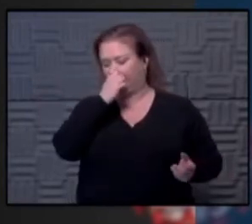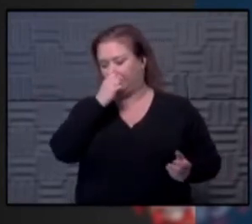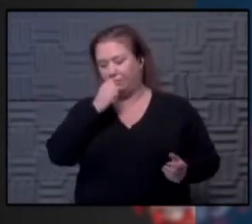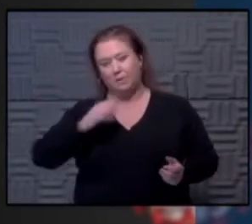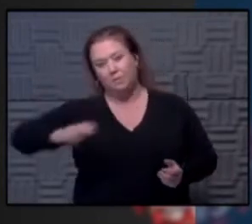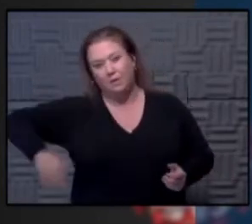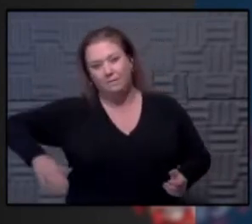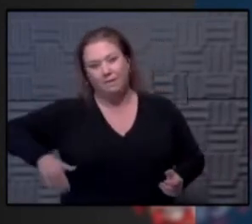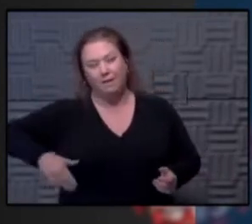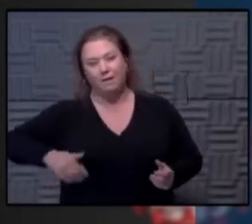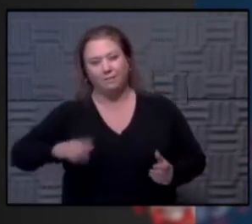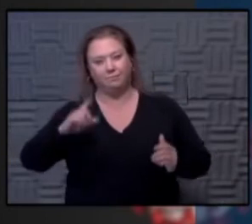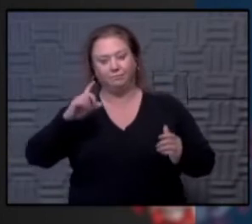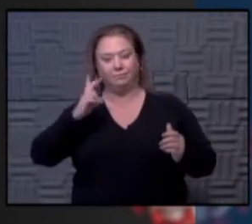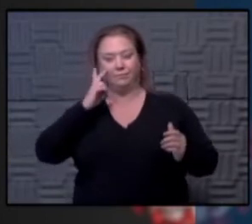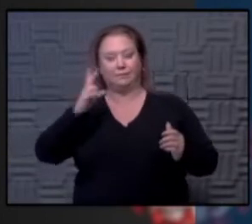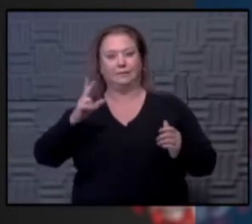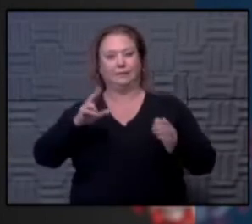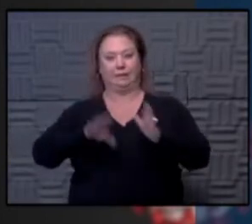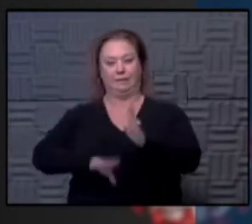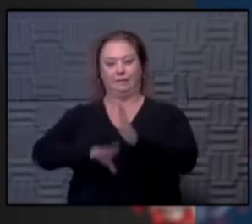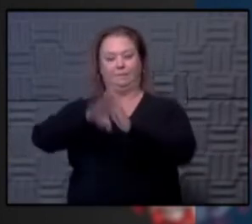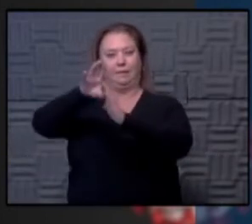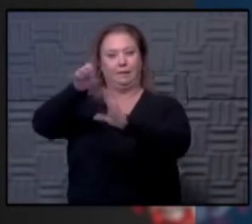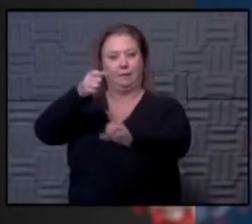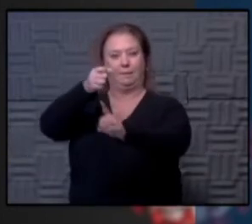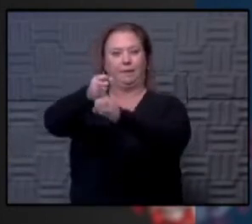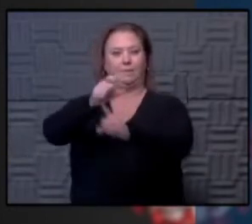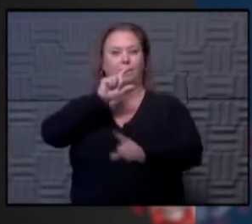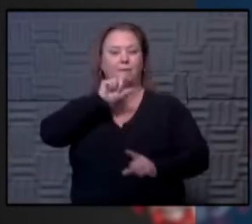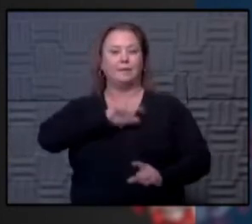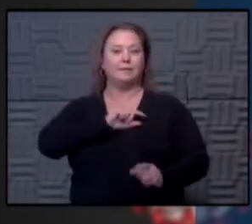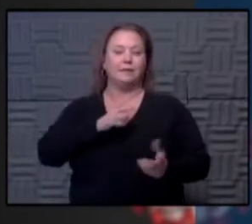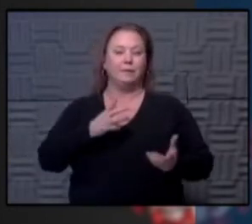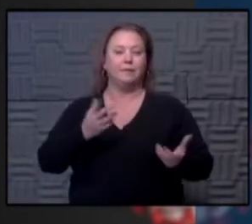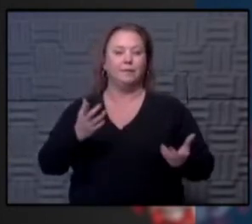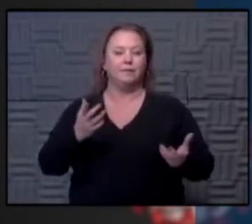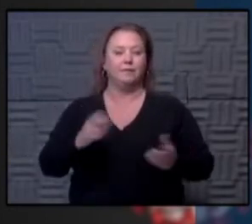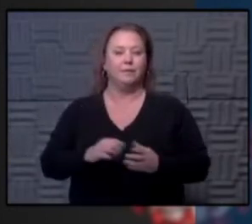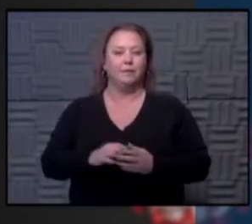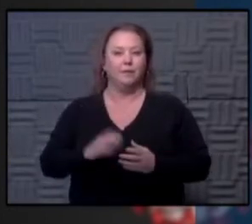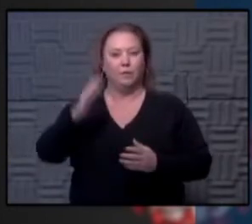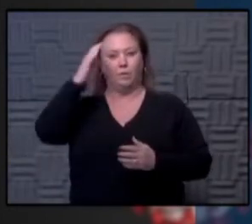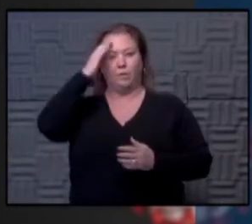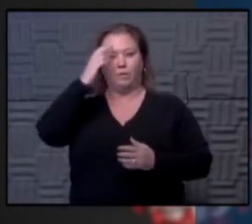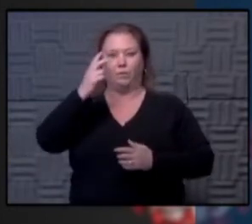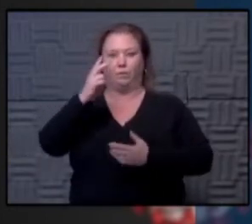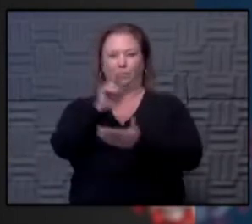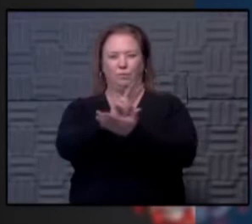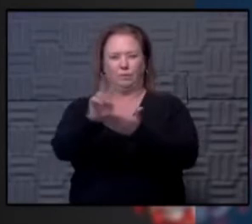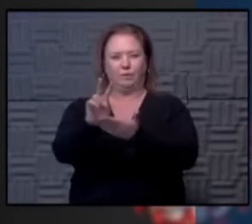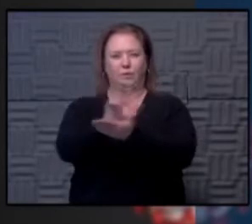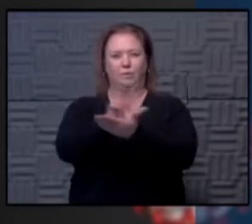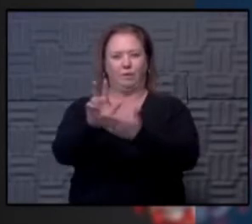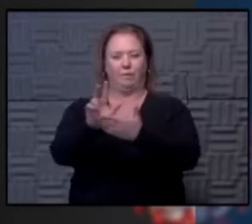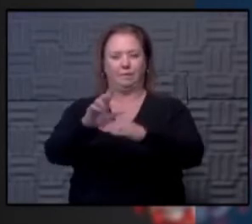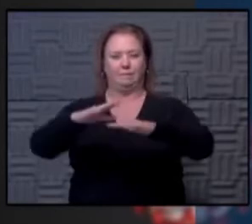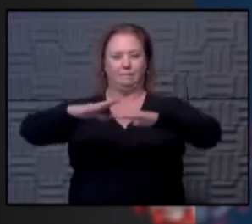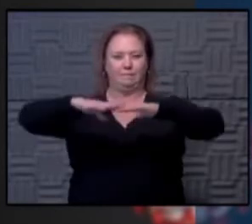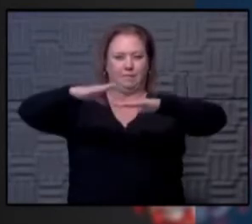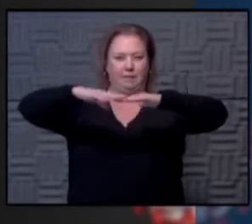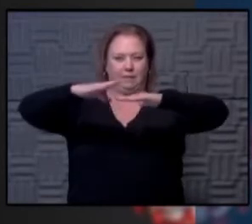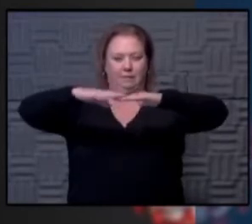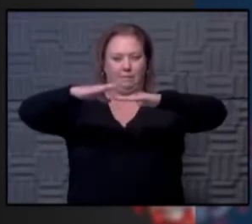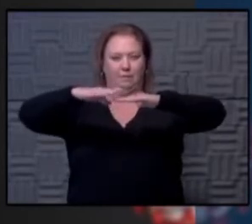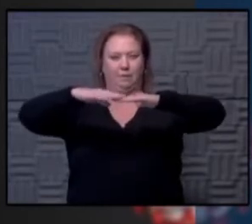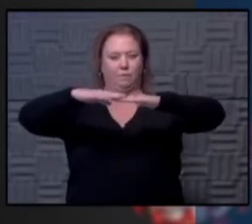point where we would expect to see the peak impact from Thanksgiving. We know 2 or 3 weeks minimum after